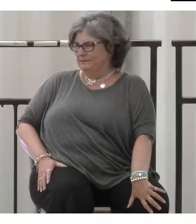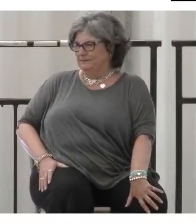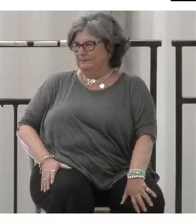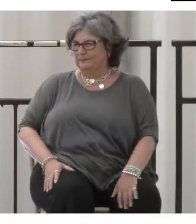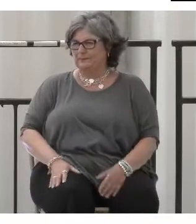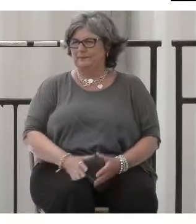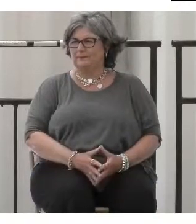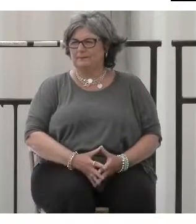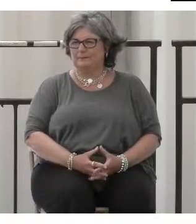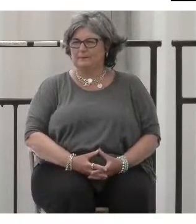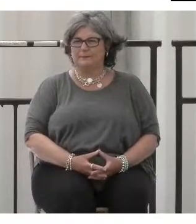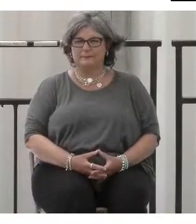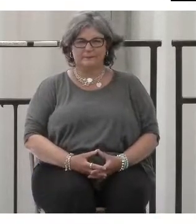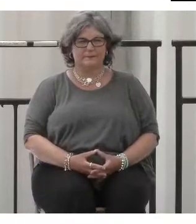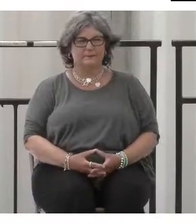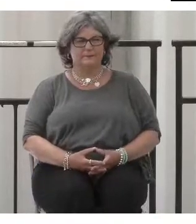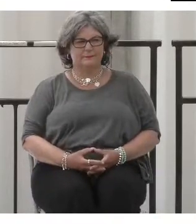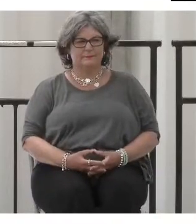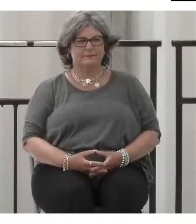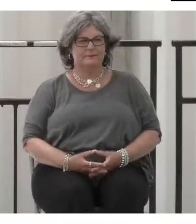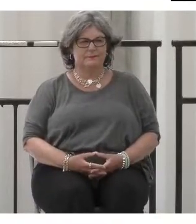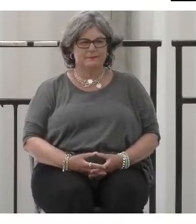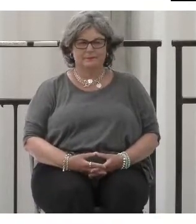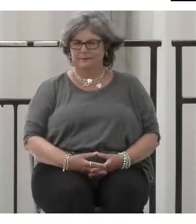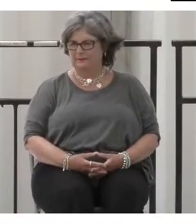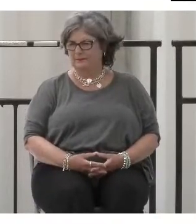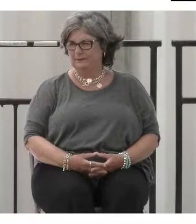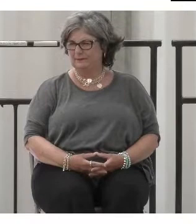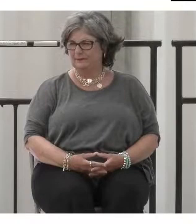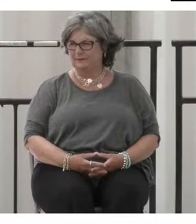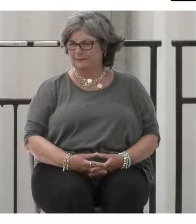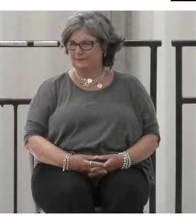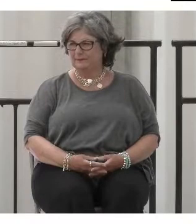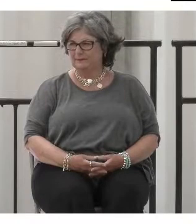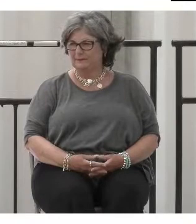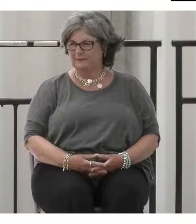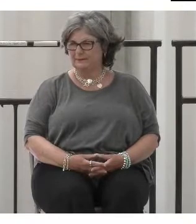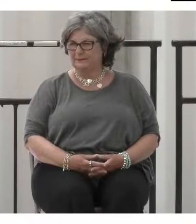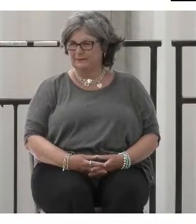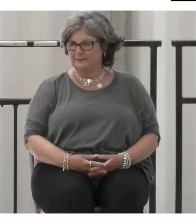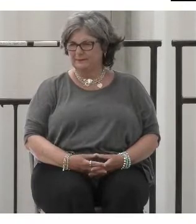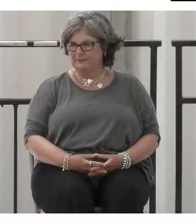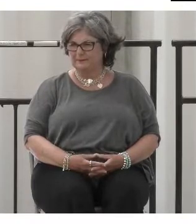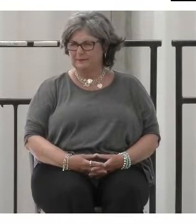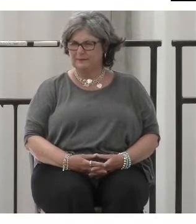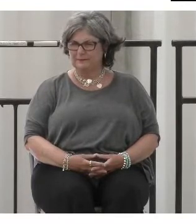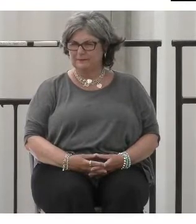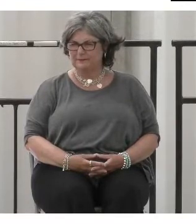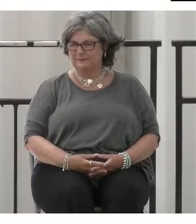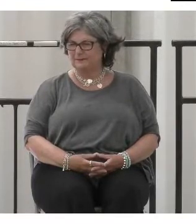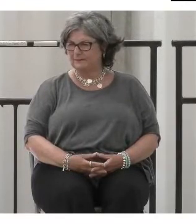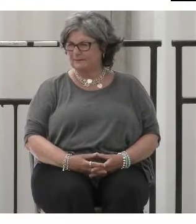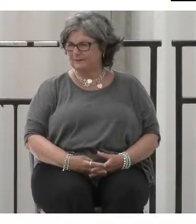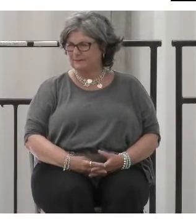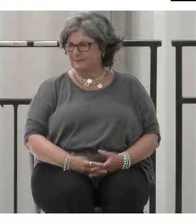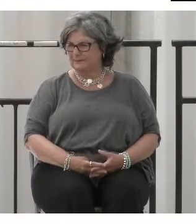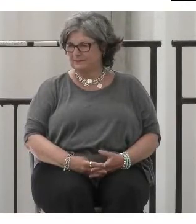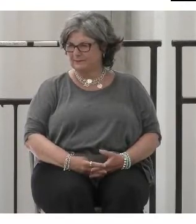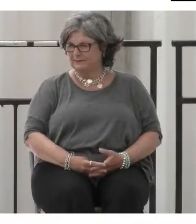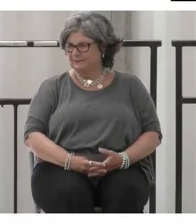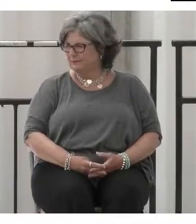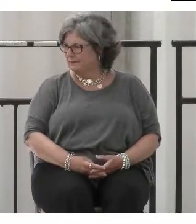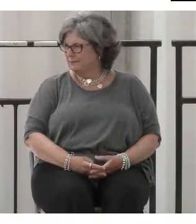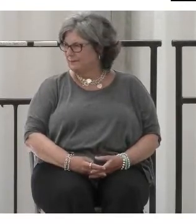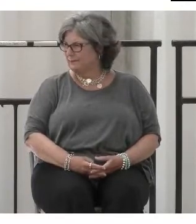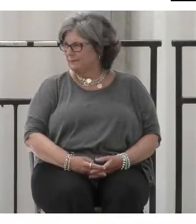beating our hearts out for you all, so I want to see people enjoying themselves. So get up and feel the music and do something about it,